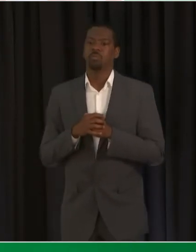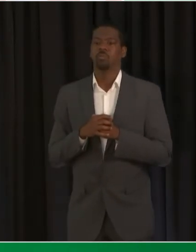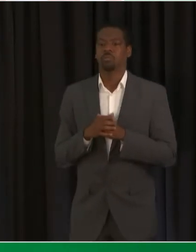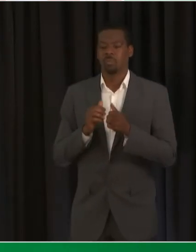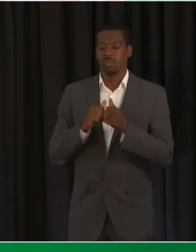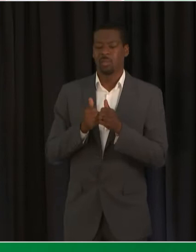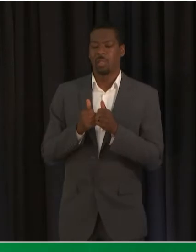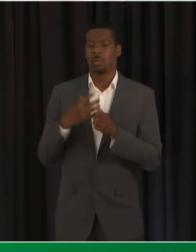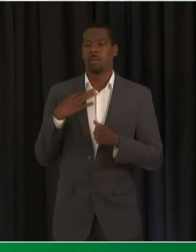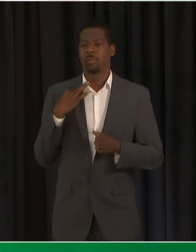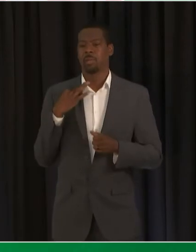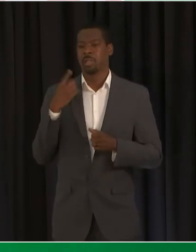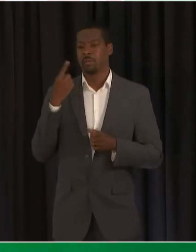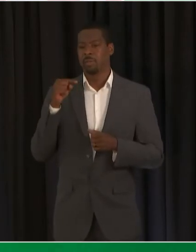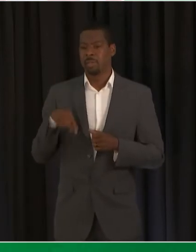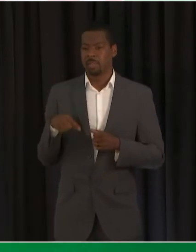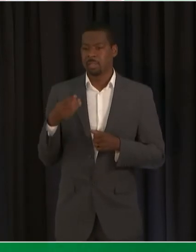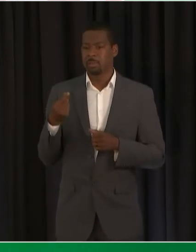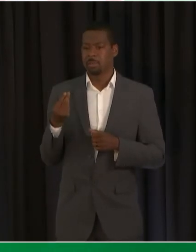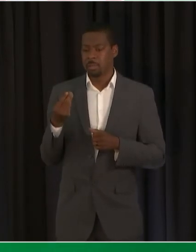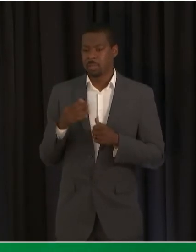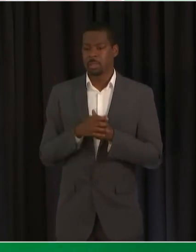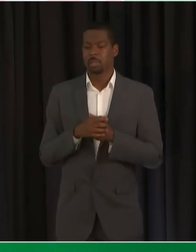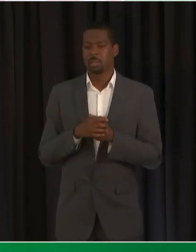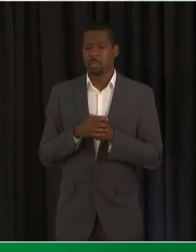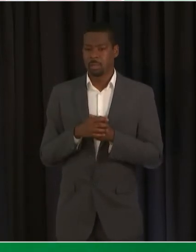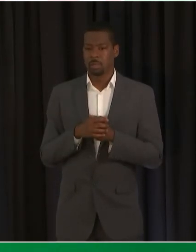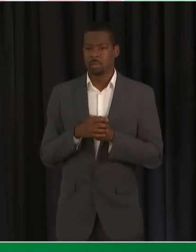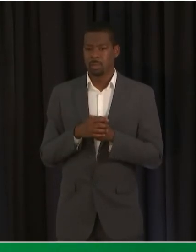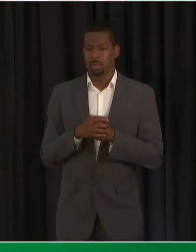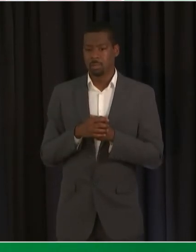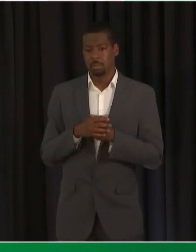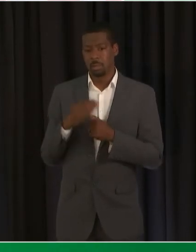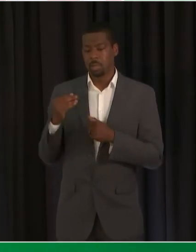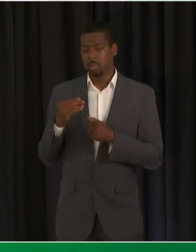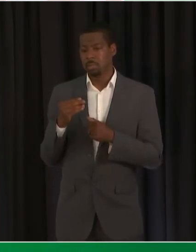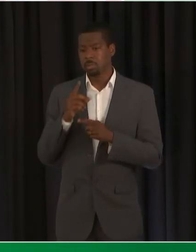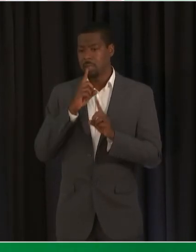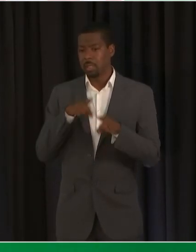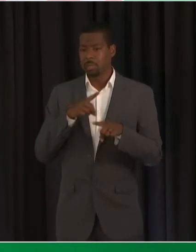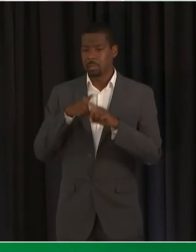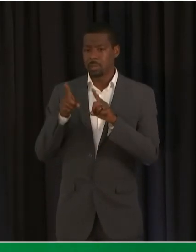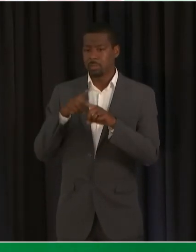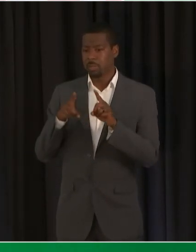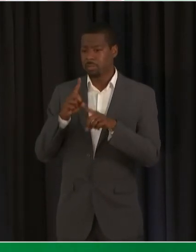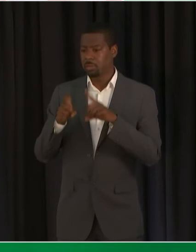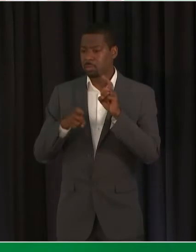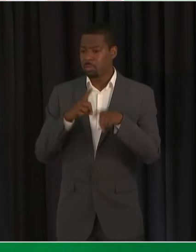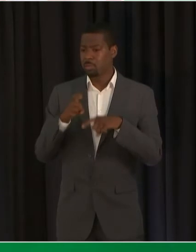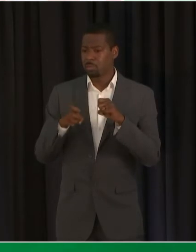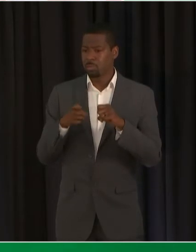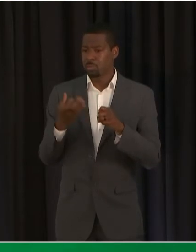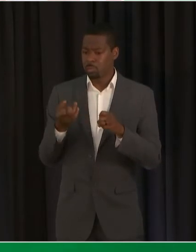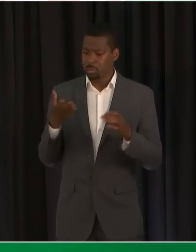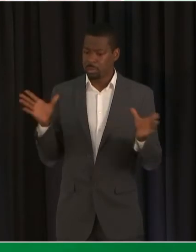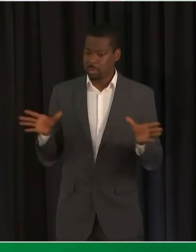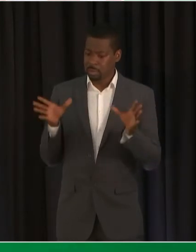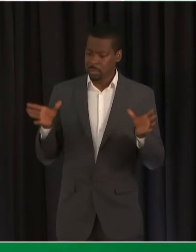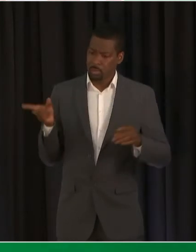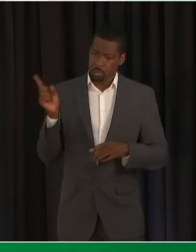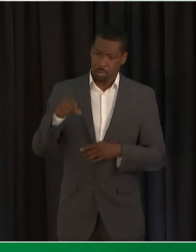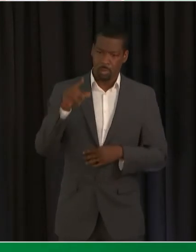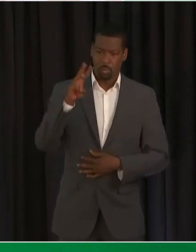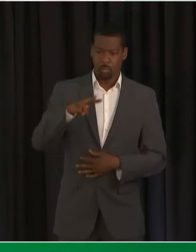how to apply for these funds and be able to answer a lot of other questions. And so we want to really encourage people to go to